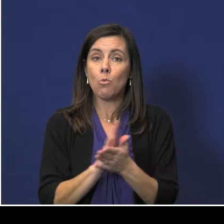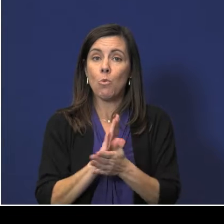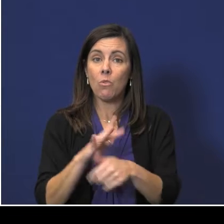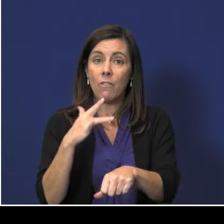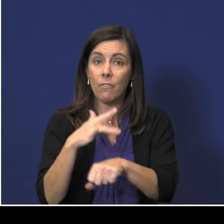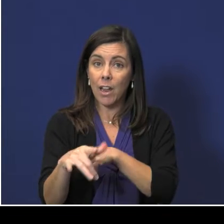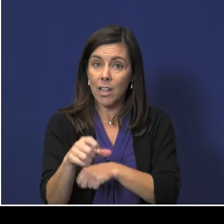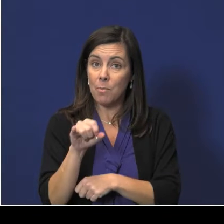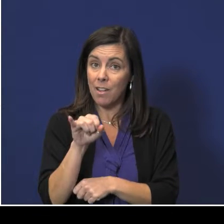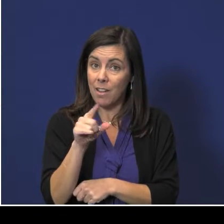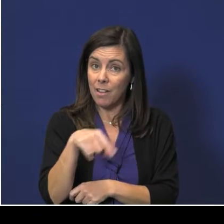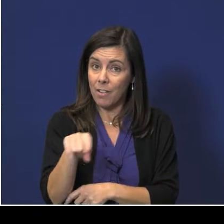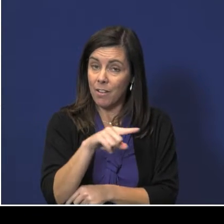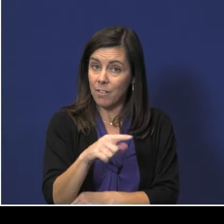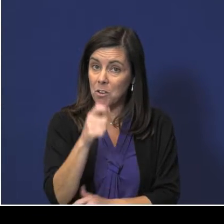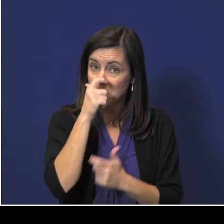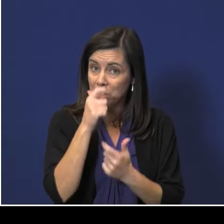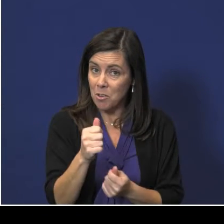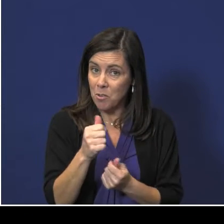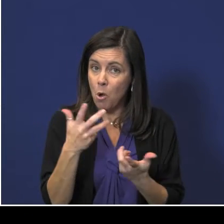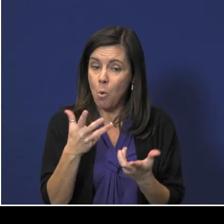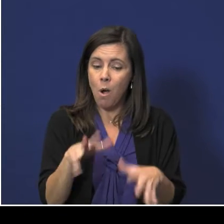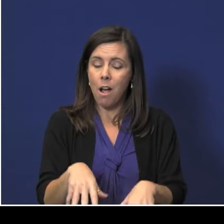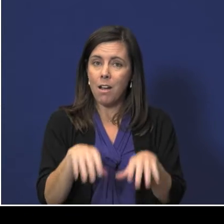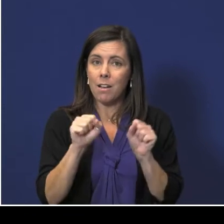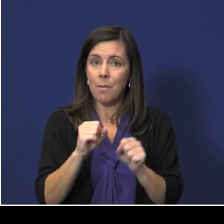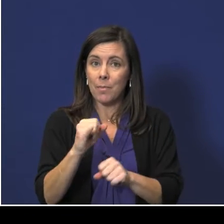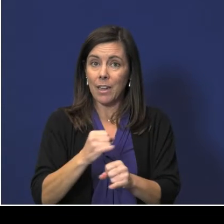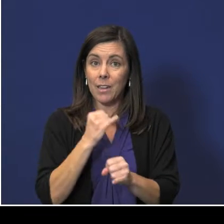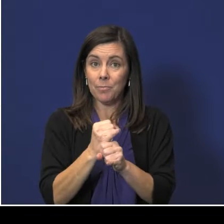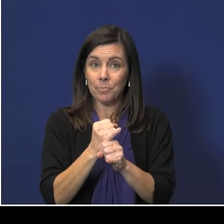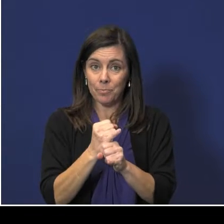be interested in adopting one of our campuses,